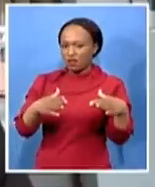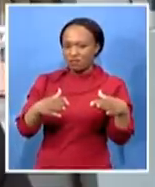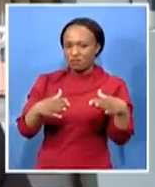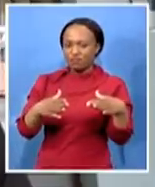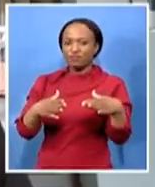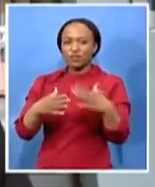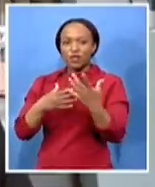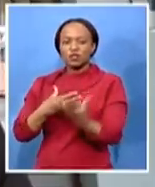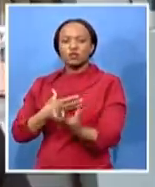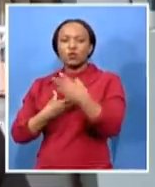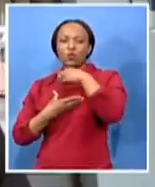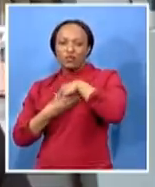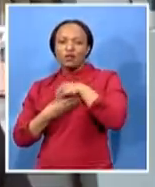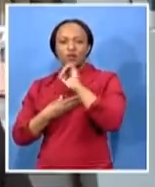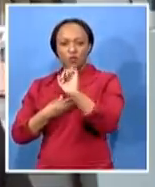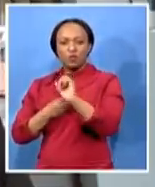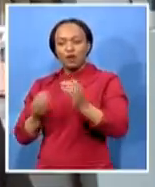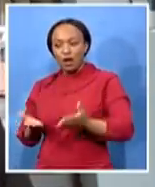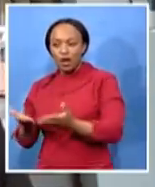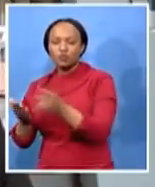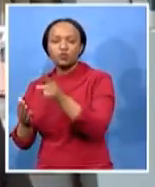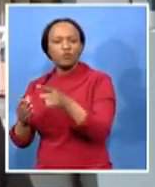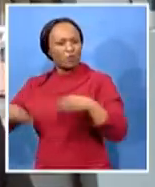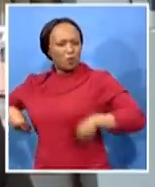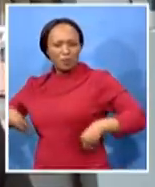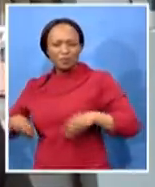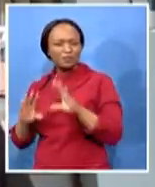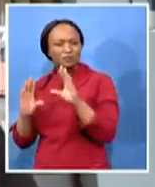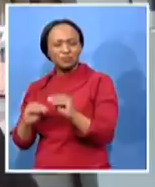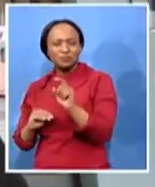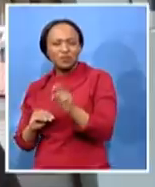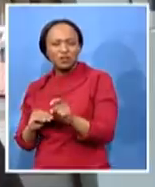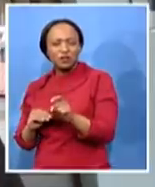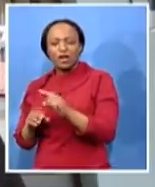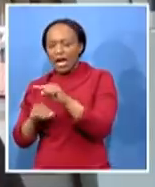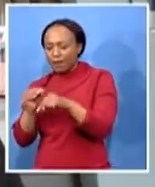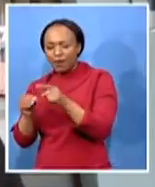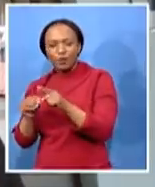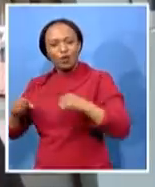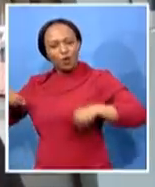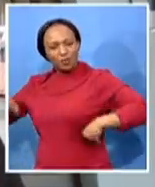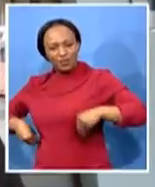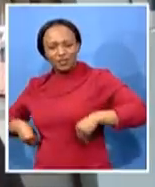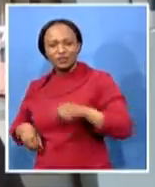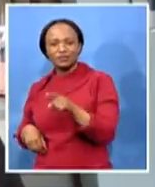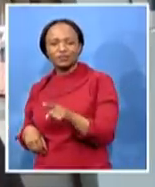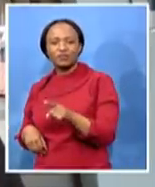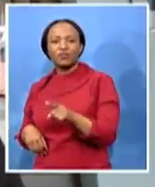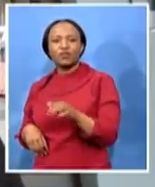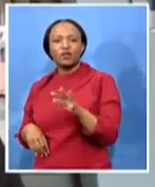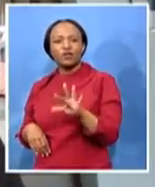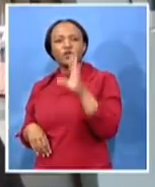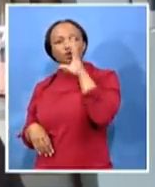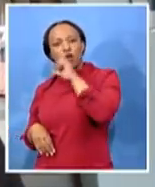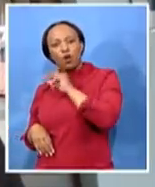all about corruption. It is all about corruption. And he spoke so well yesterday.